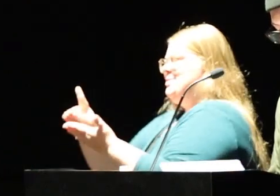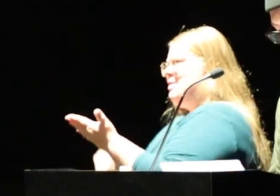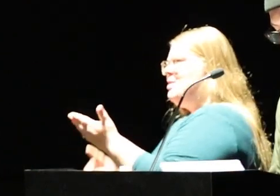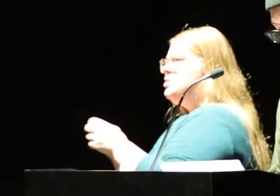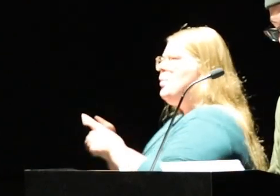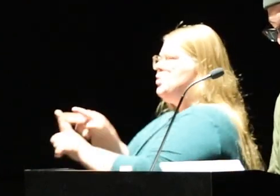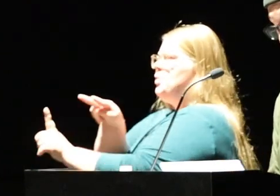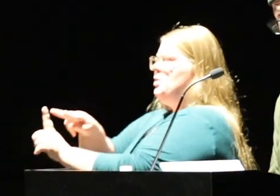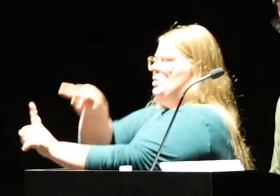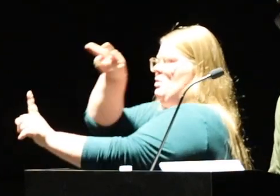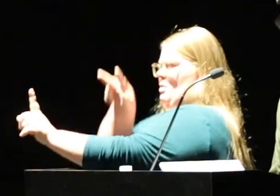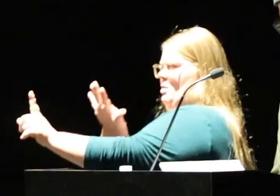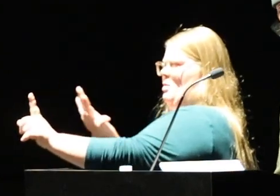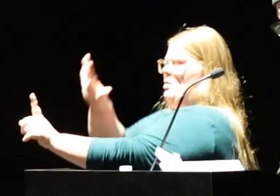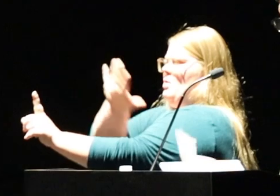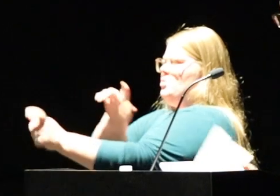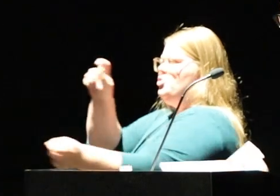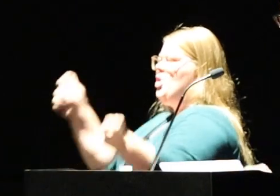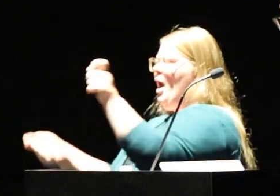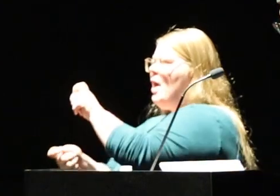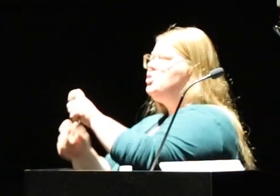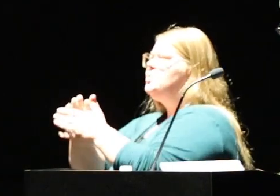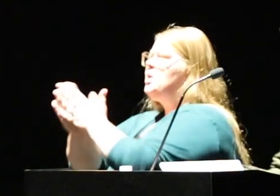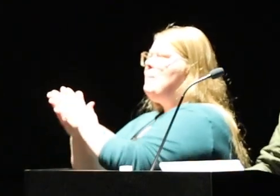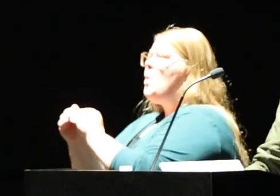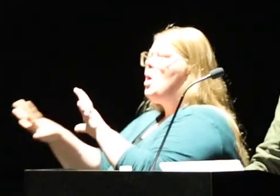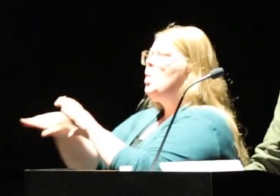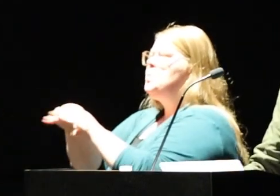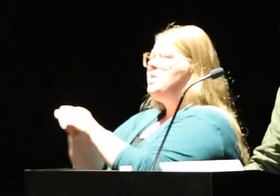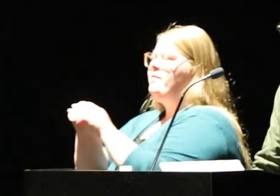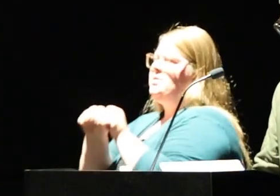can envision a more inclusive and more sustainable tomorrow.